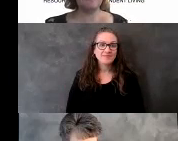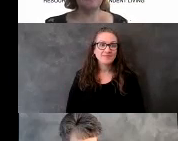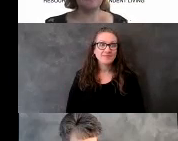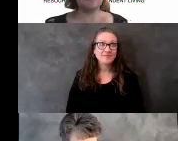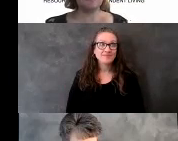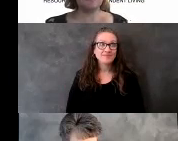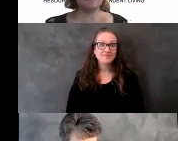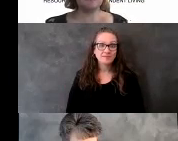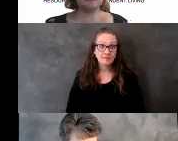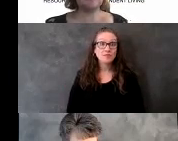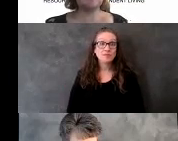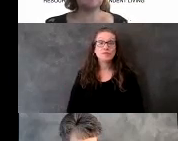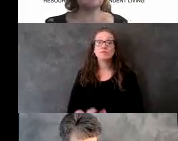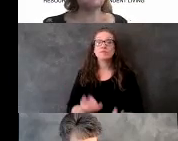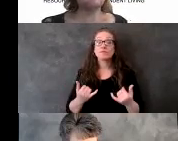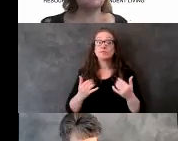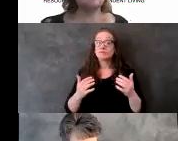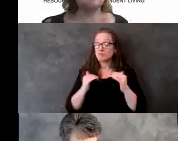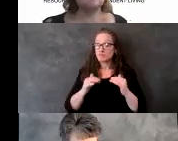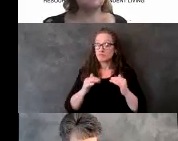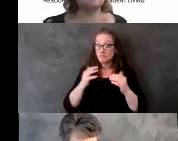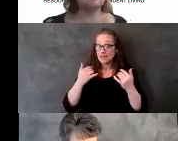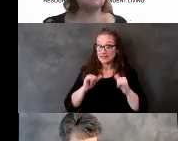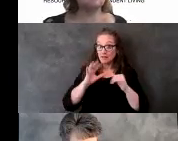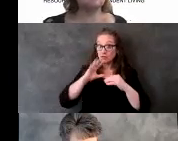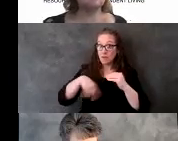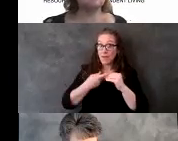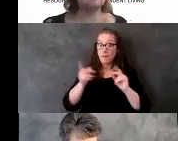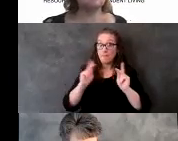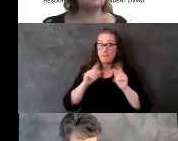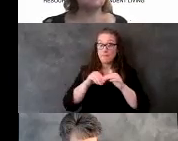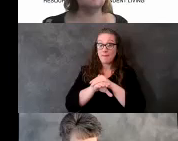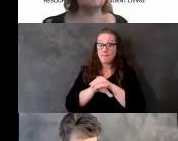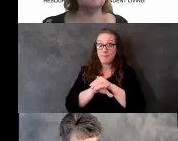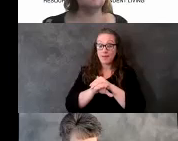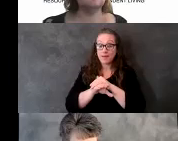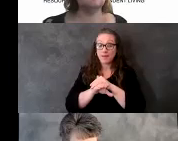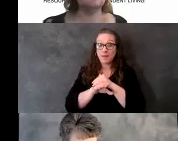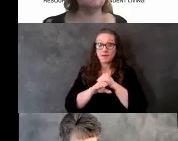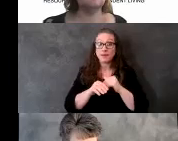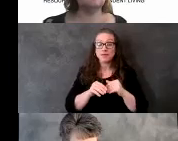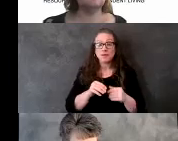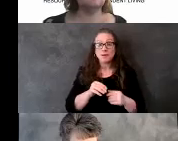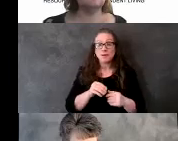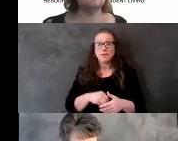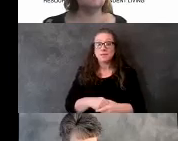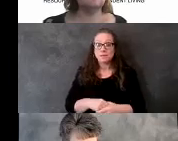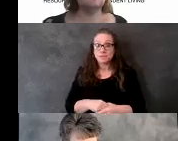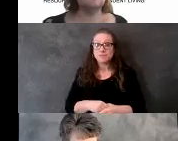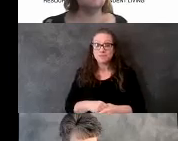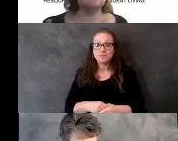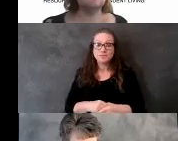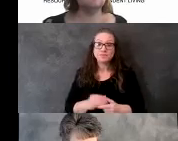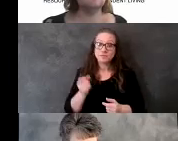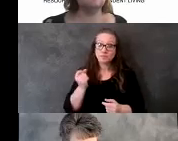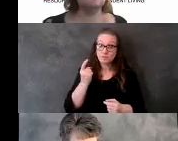So with regard to public access, it's not the case when we're providing public services that we have to make